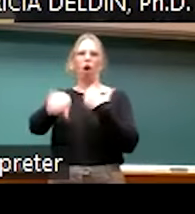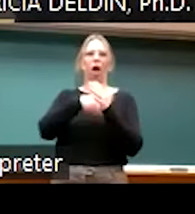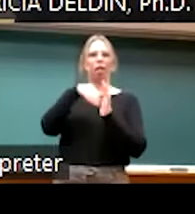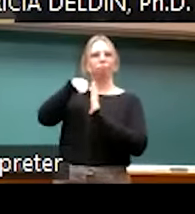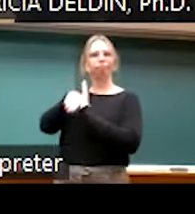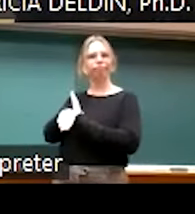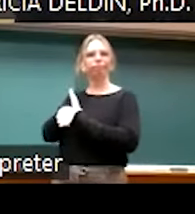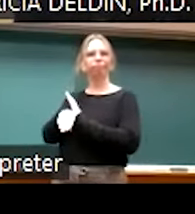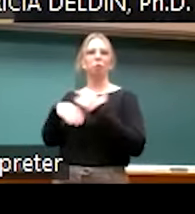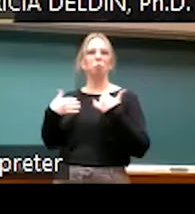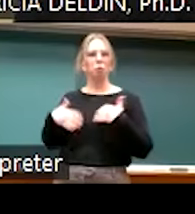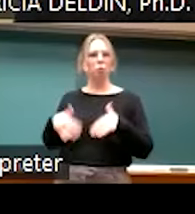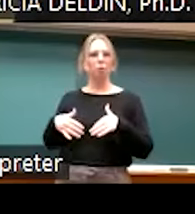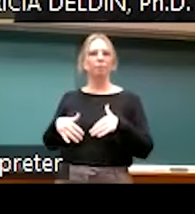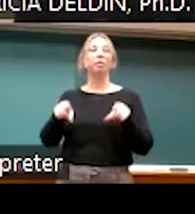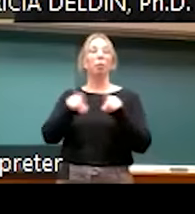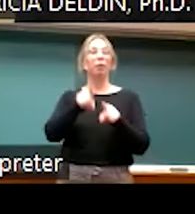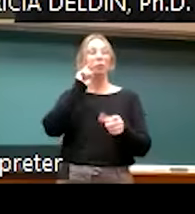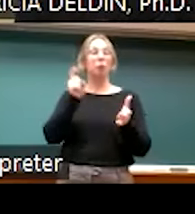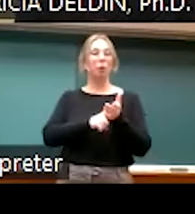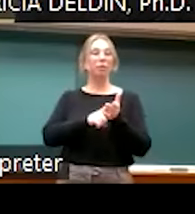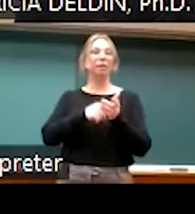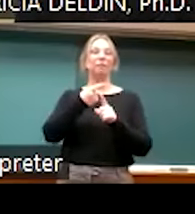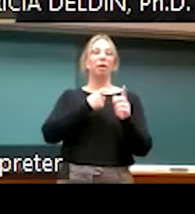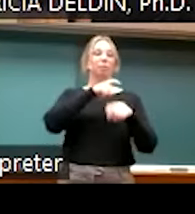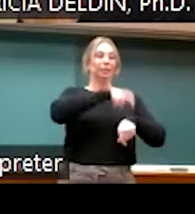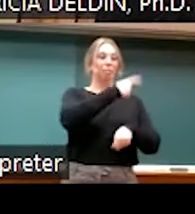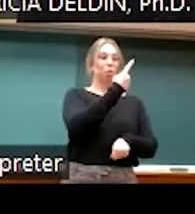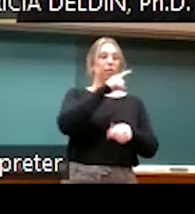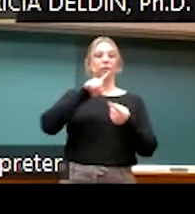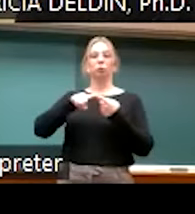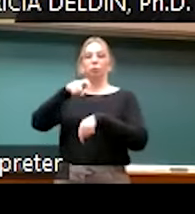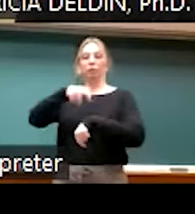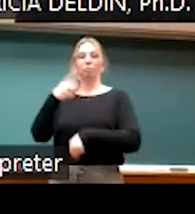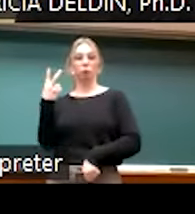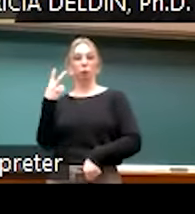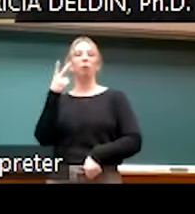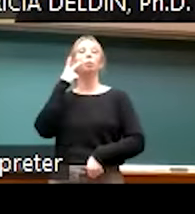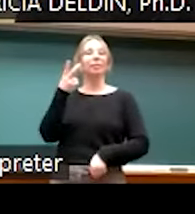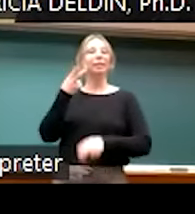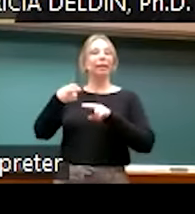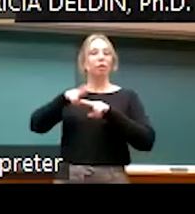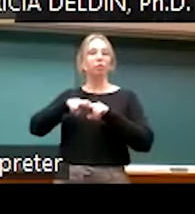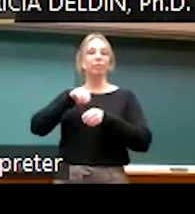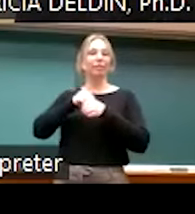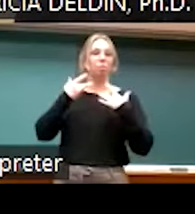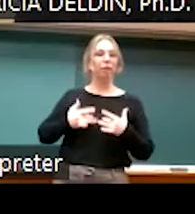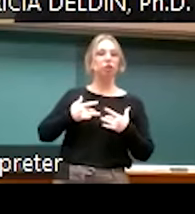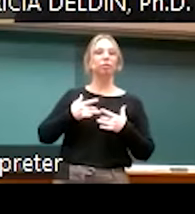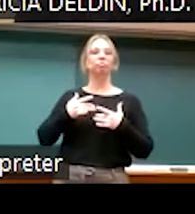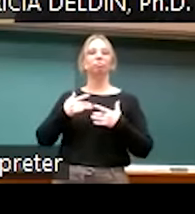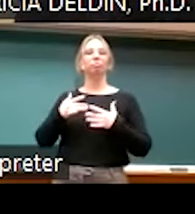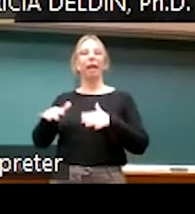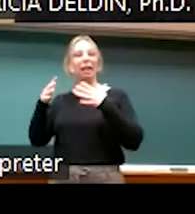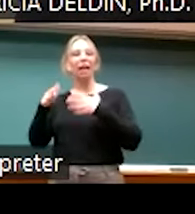is grad school is hard. From the time one to time two, you see increases, though not significant in depression or stress,